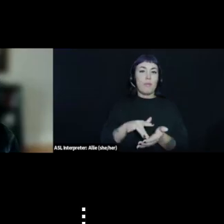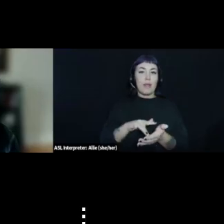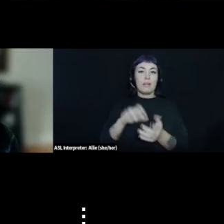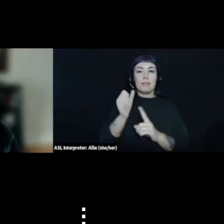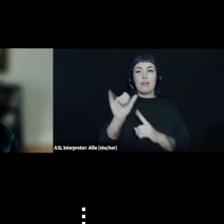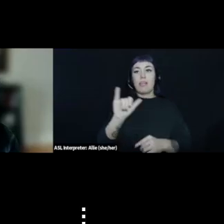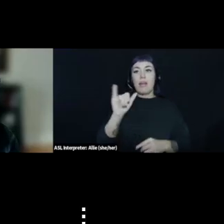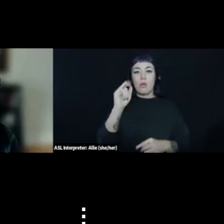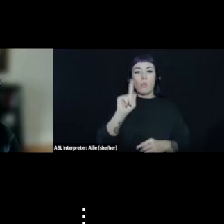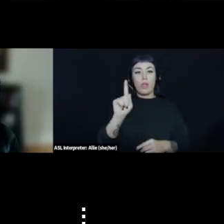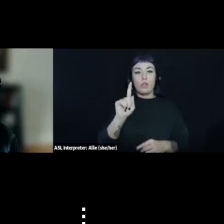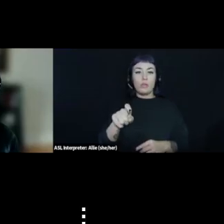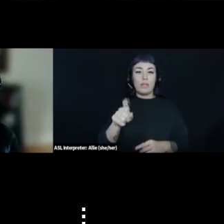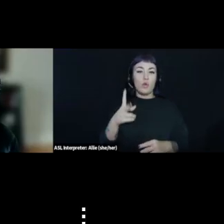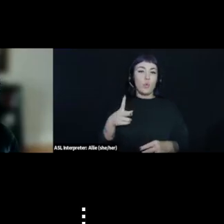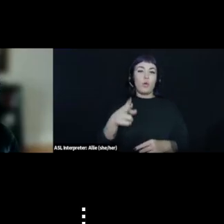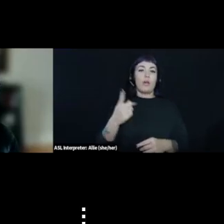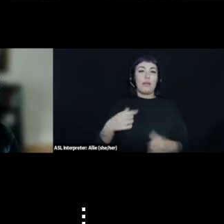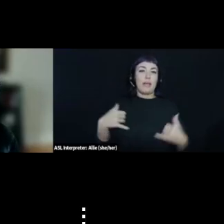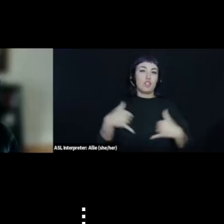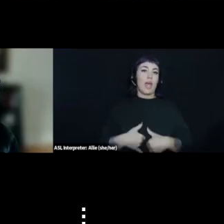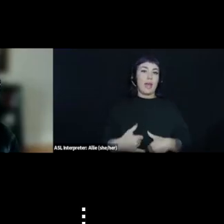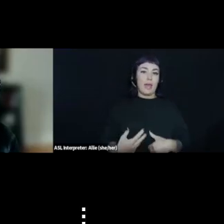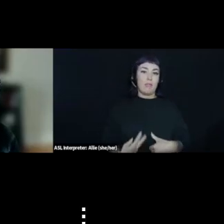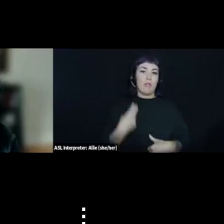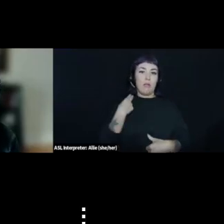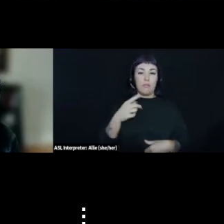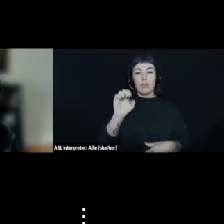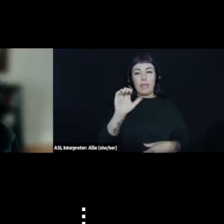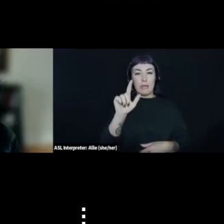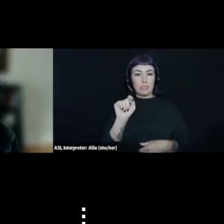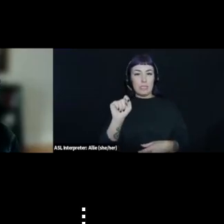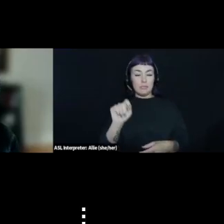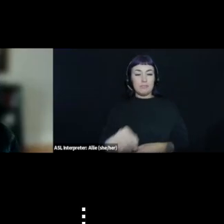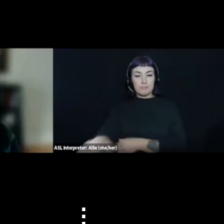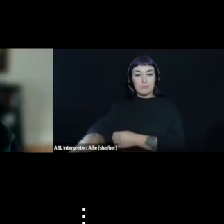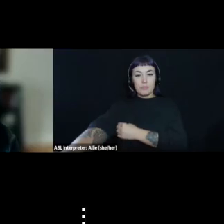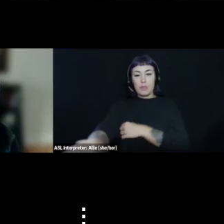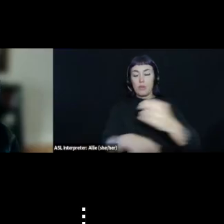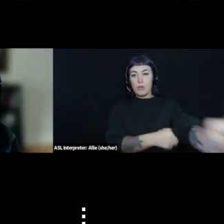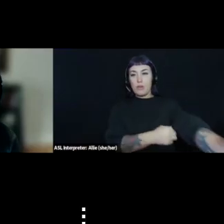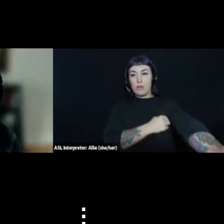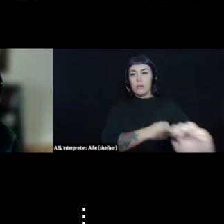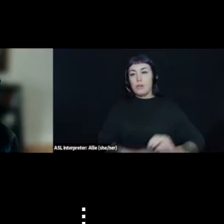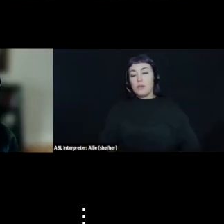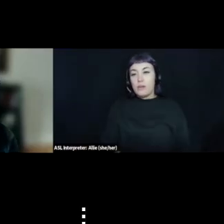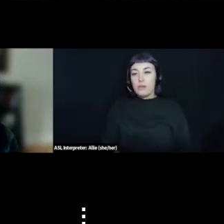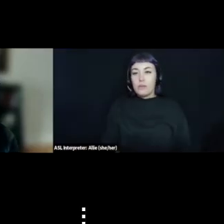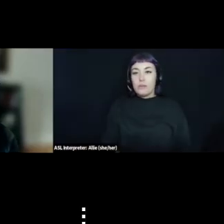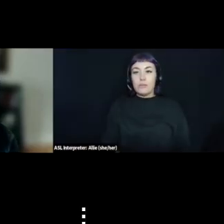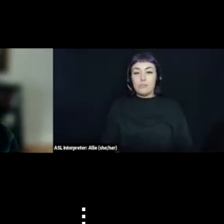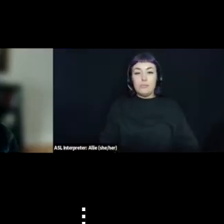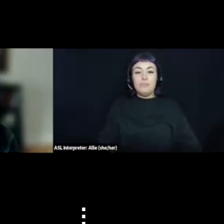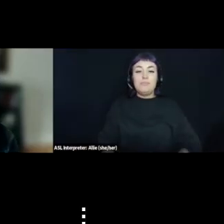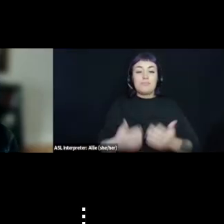scenarios like where we need to cut someone's jacket off because we're an EMT. And again, or not again, I didn't say